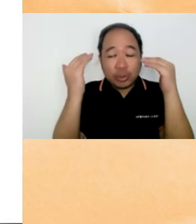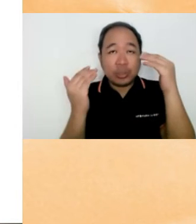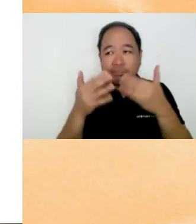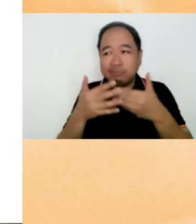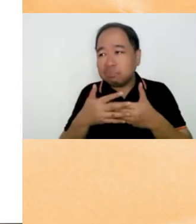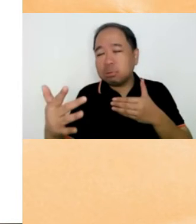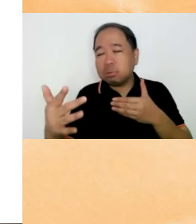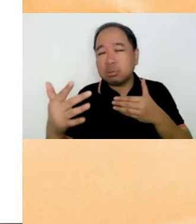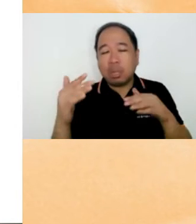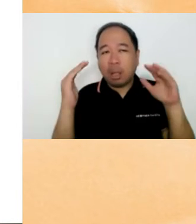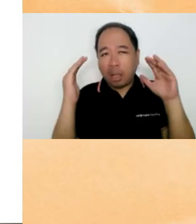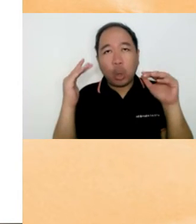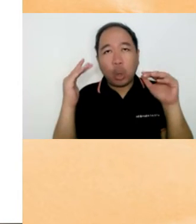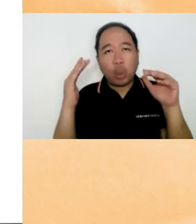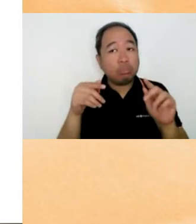the demands of